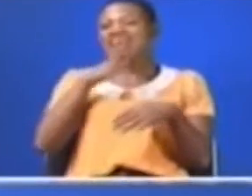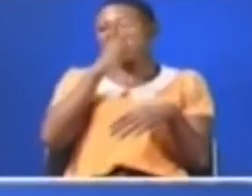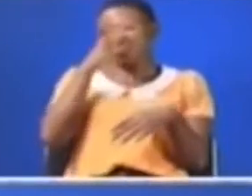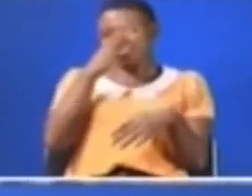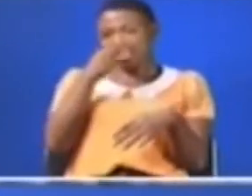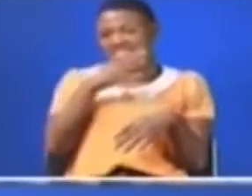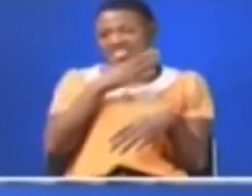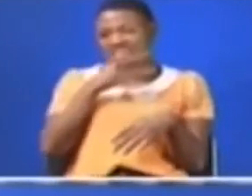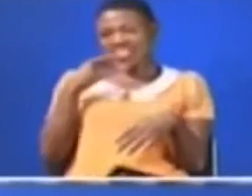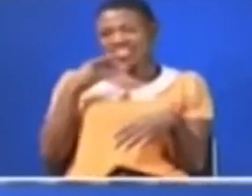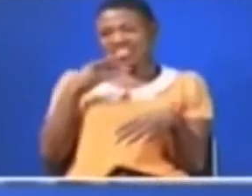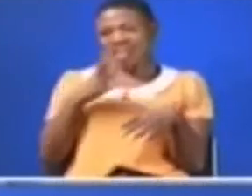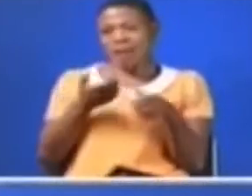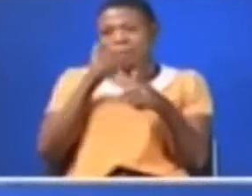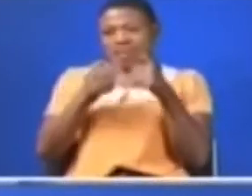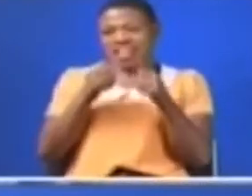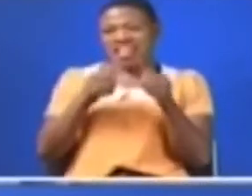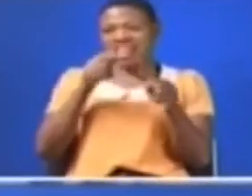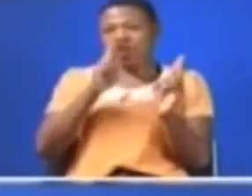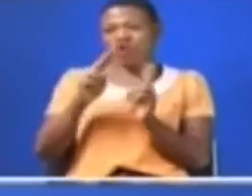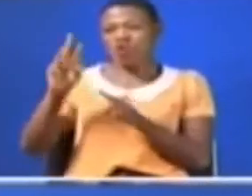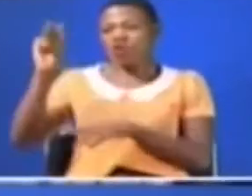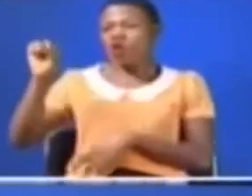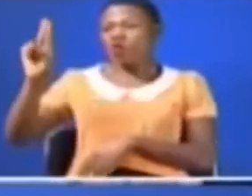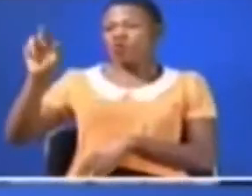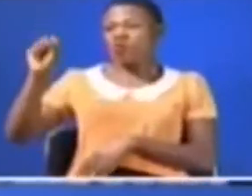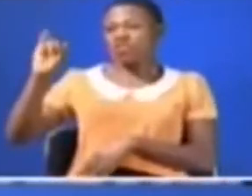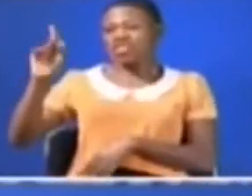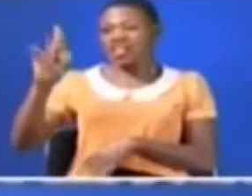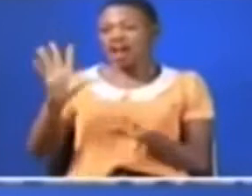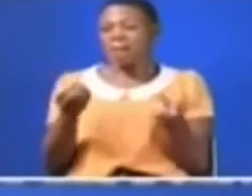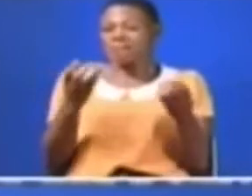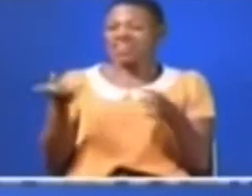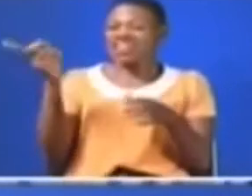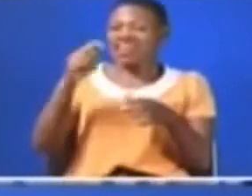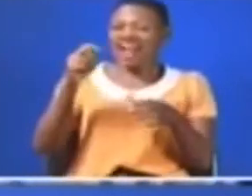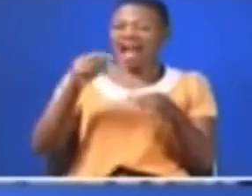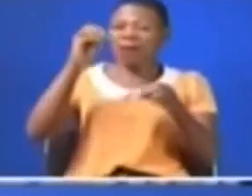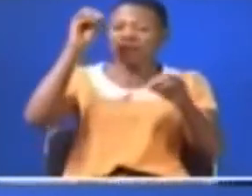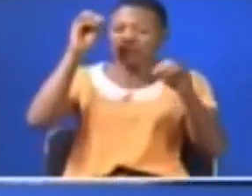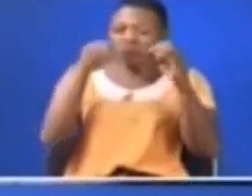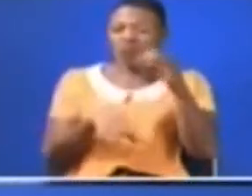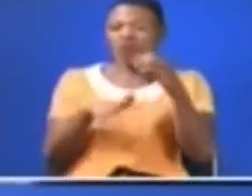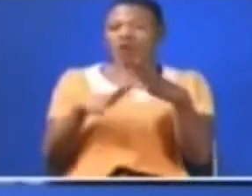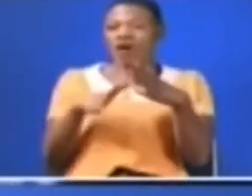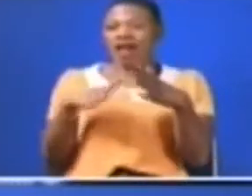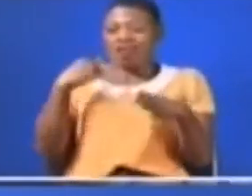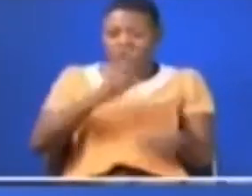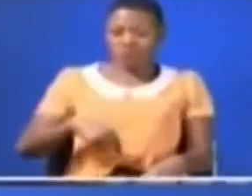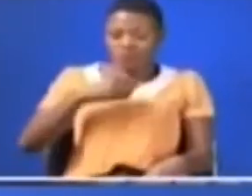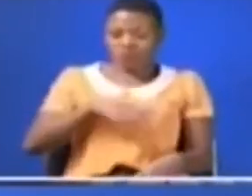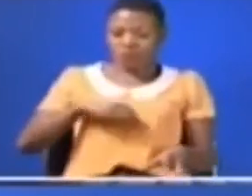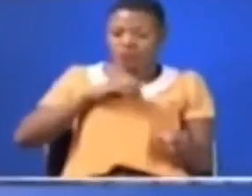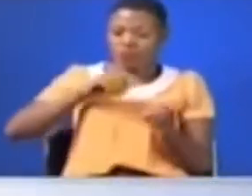as mursik, by the Kalenjin community. Most of them came in severely dehydrated and having running stomachs.